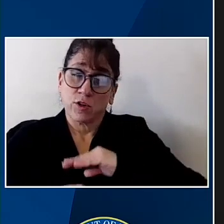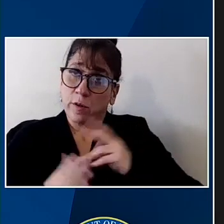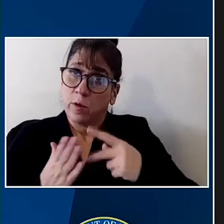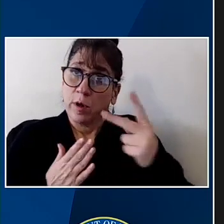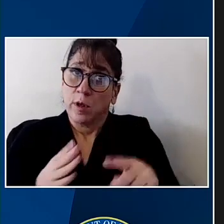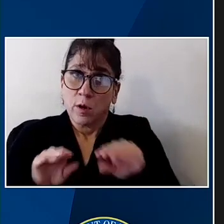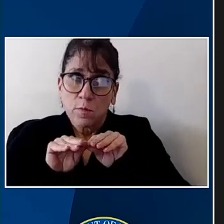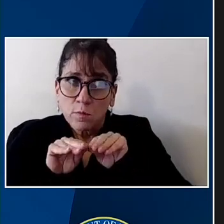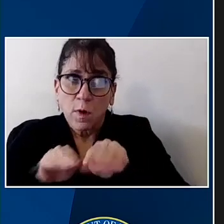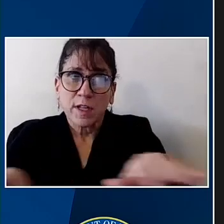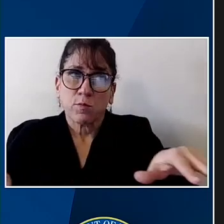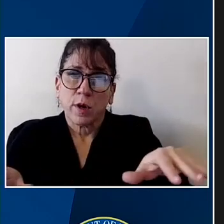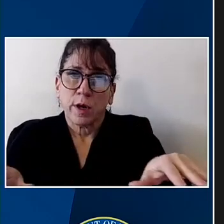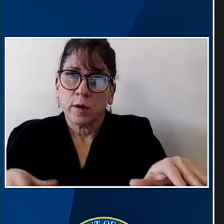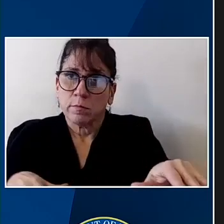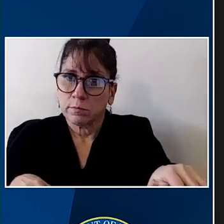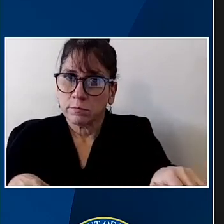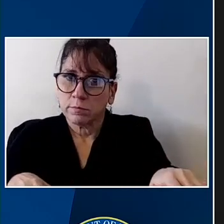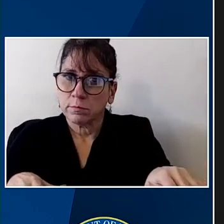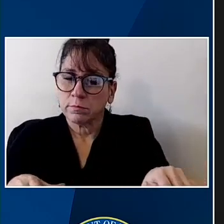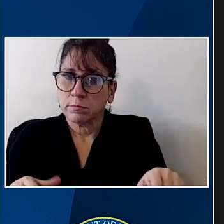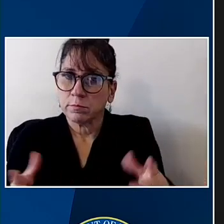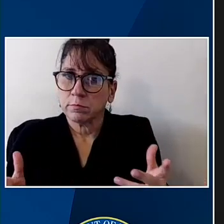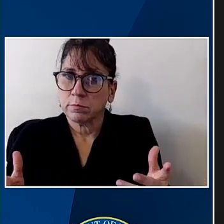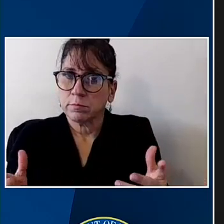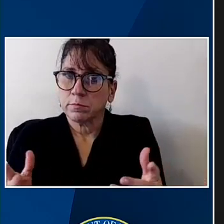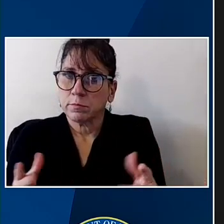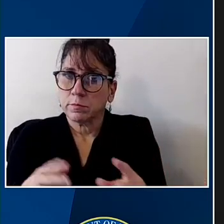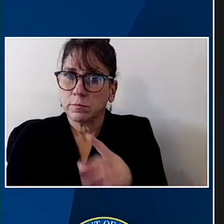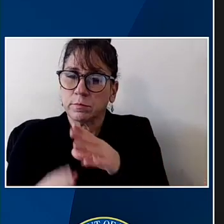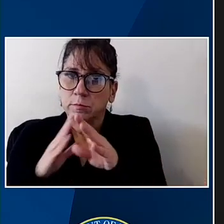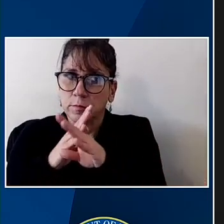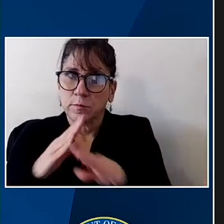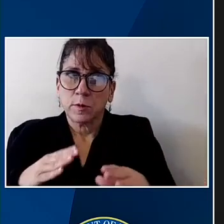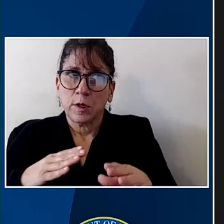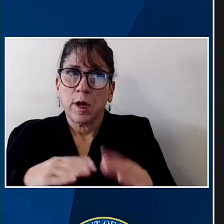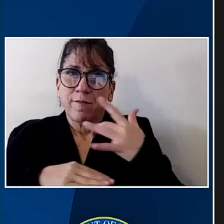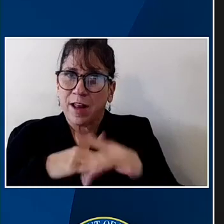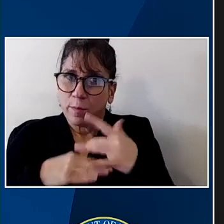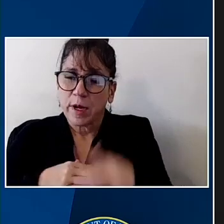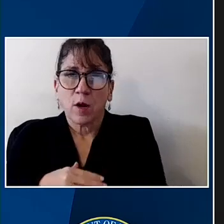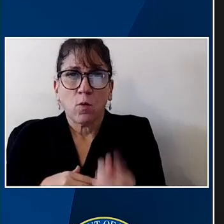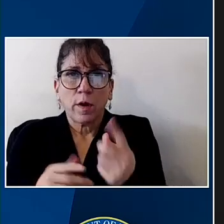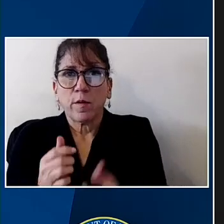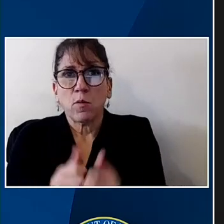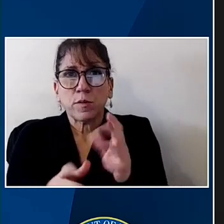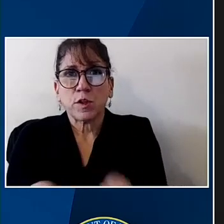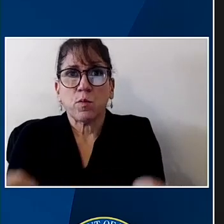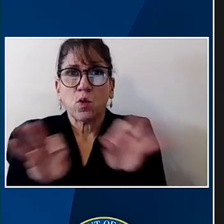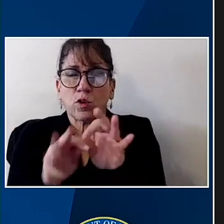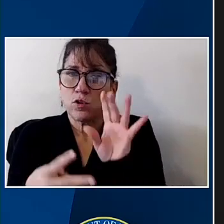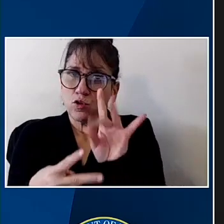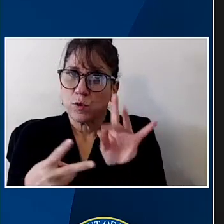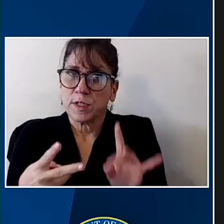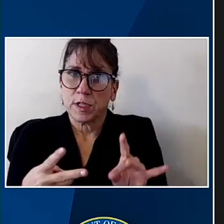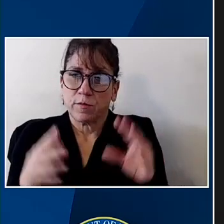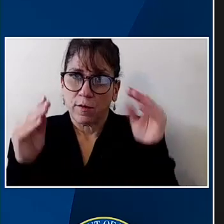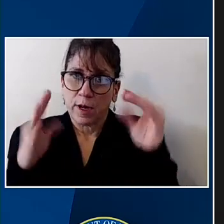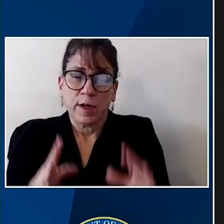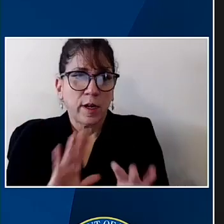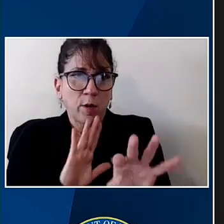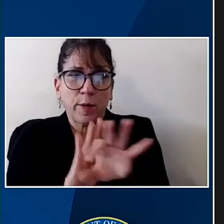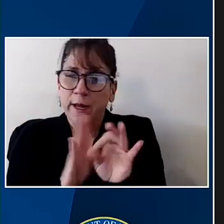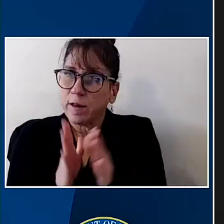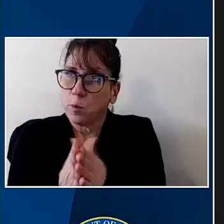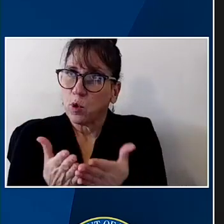widespread availability of easy access as an option for our faculty. One of the most important choices for faculty when selecting a textbook is